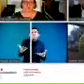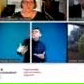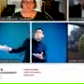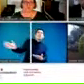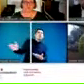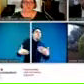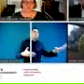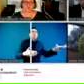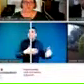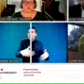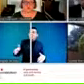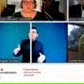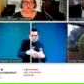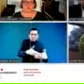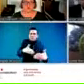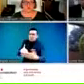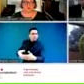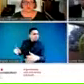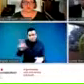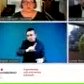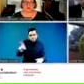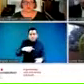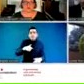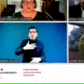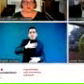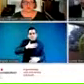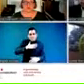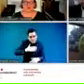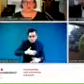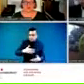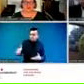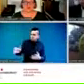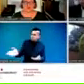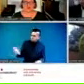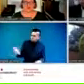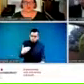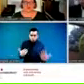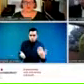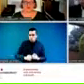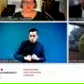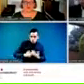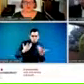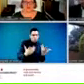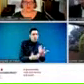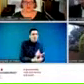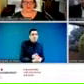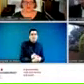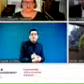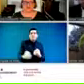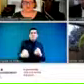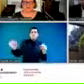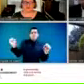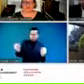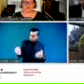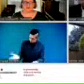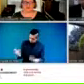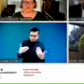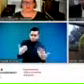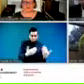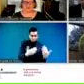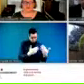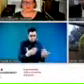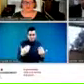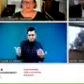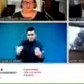think, as hard as a question can ever get, because where do we draw the line is about understanding a new public